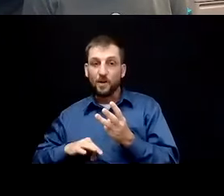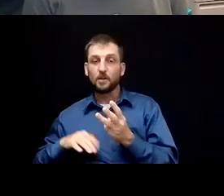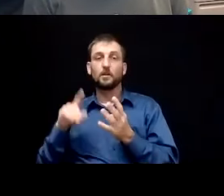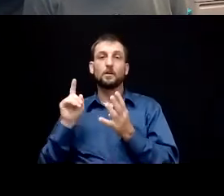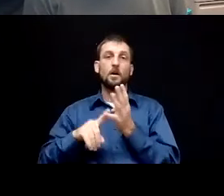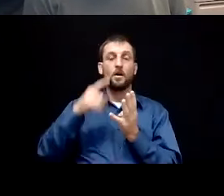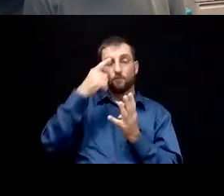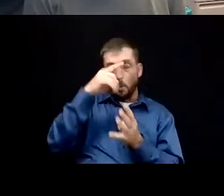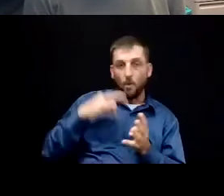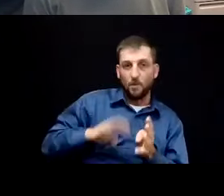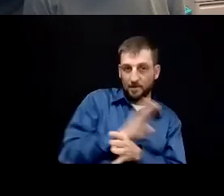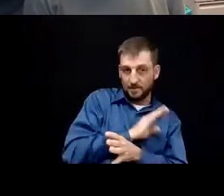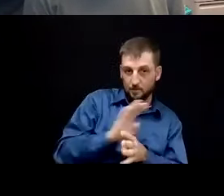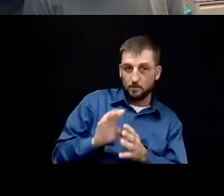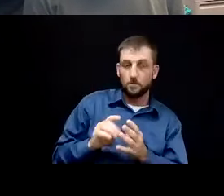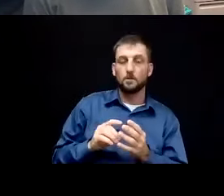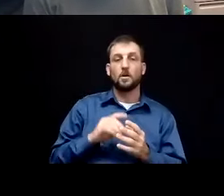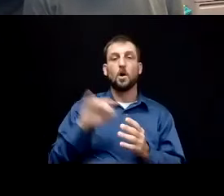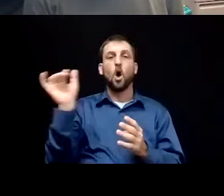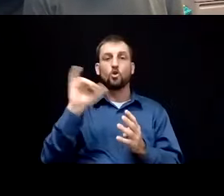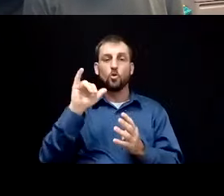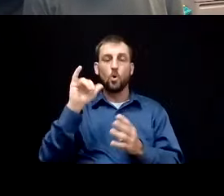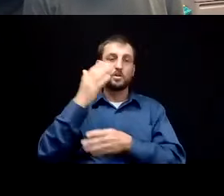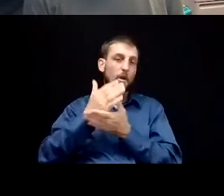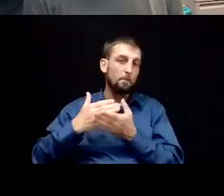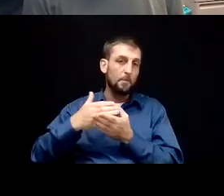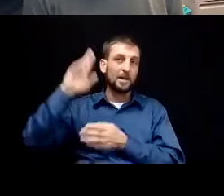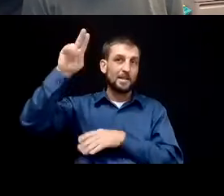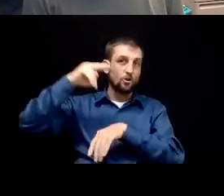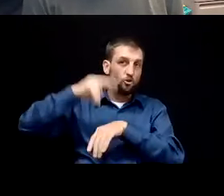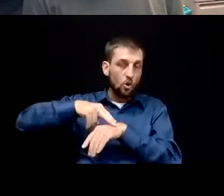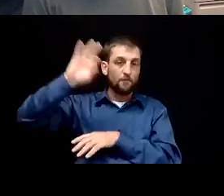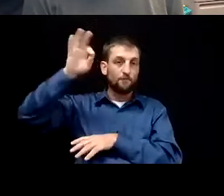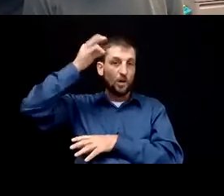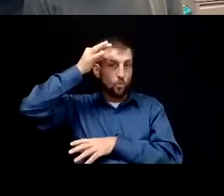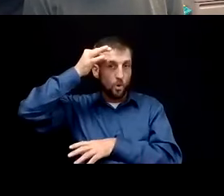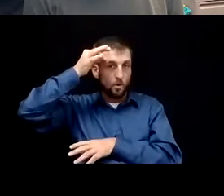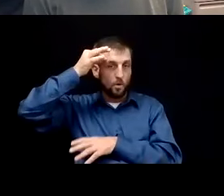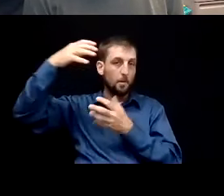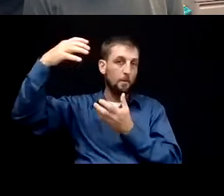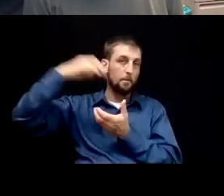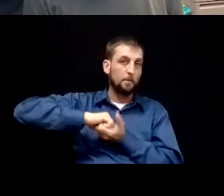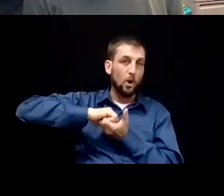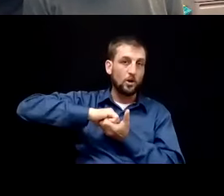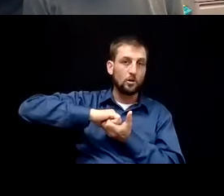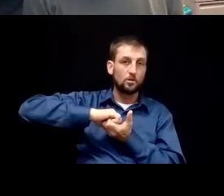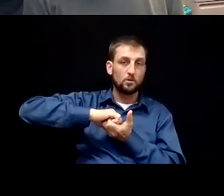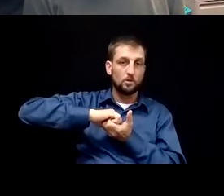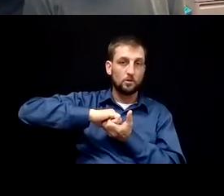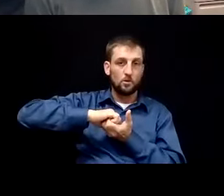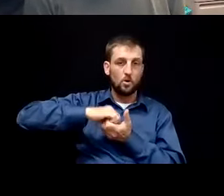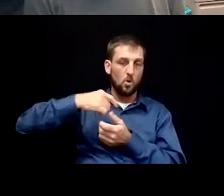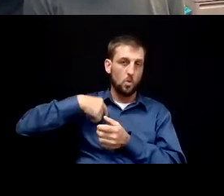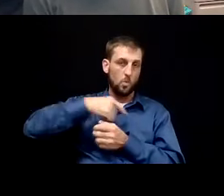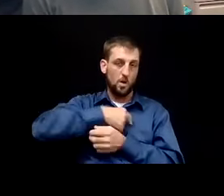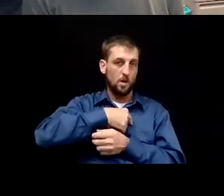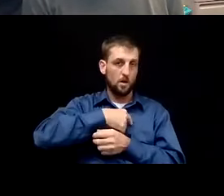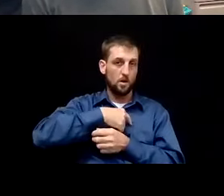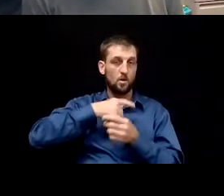It also includes some national or federal partners once we go into